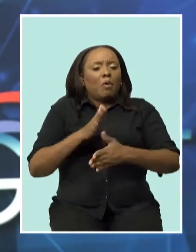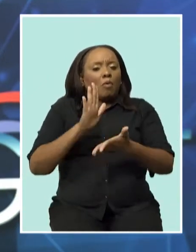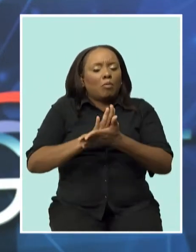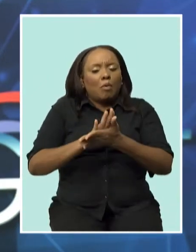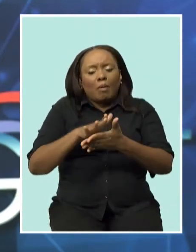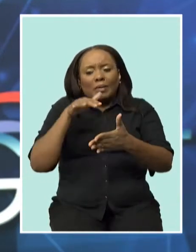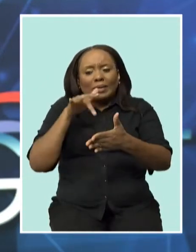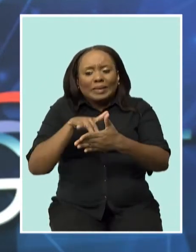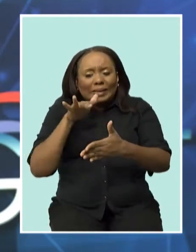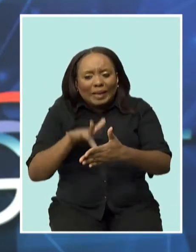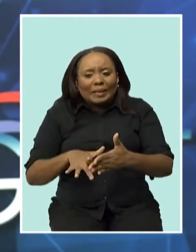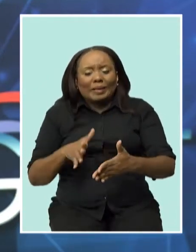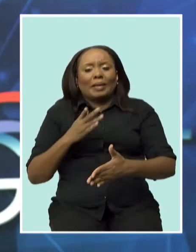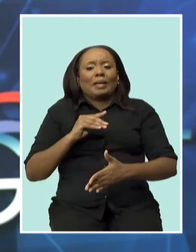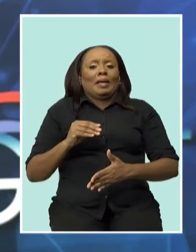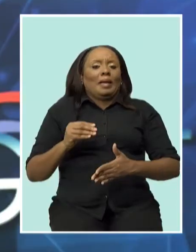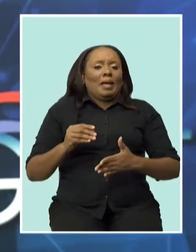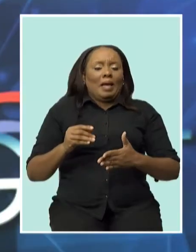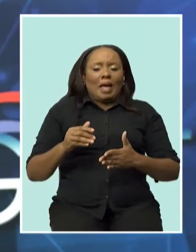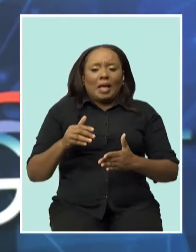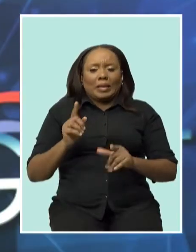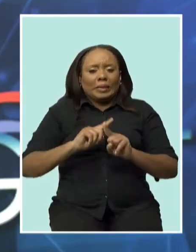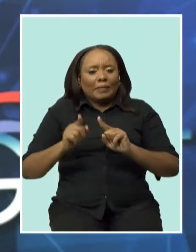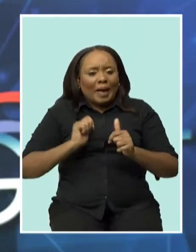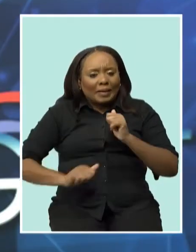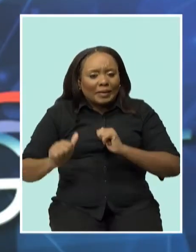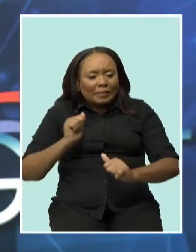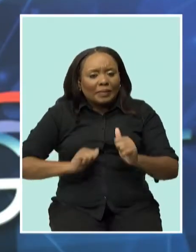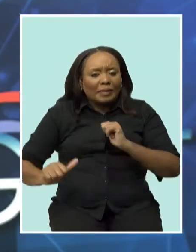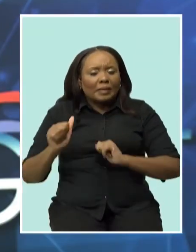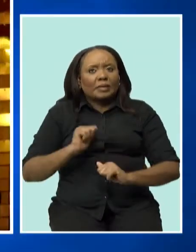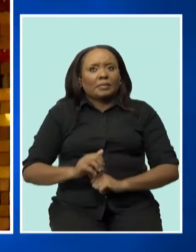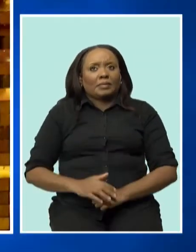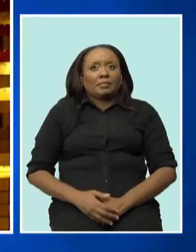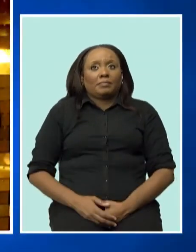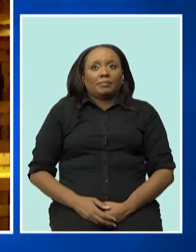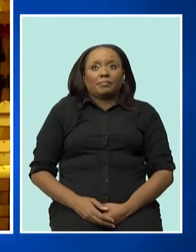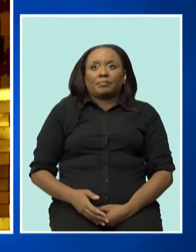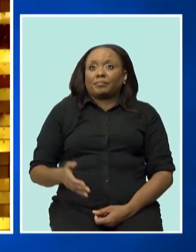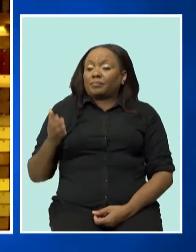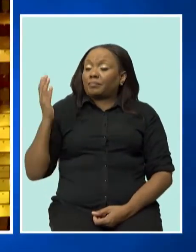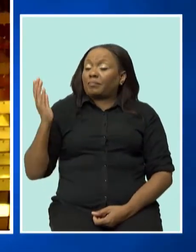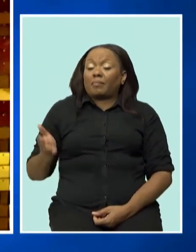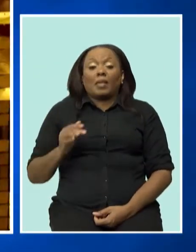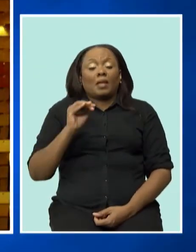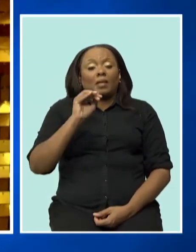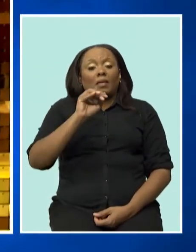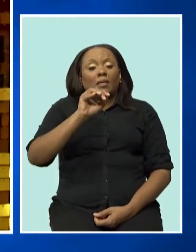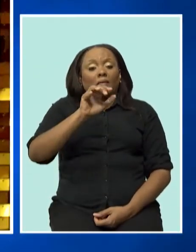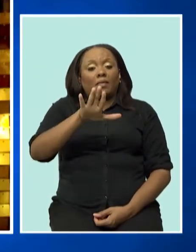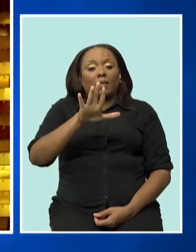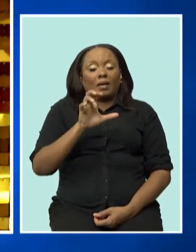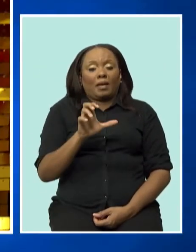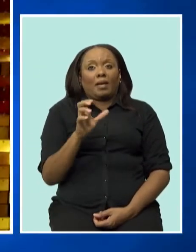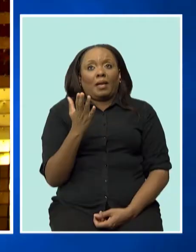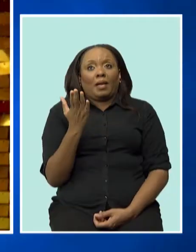ceremony earlier today. More in this report from our Rianne Phillips. In total, 515